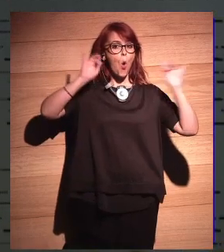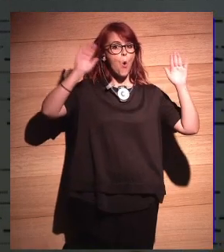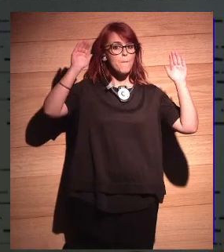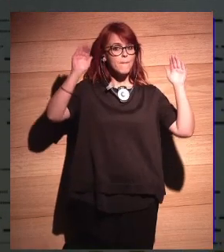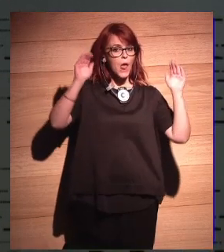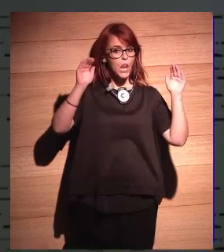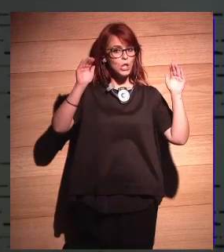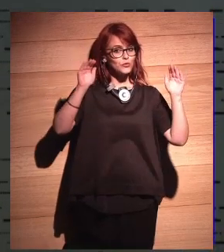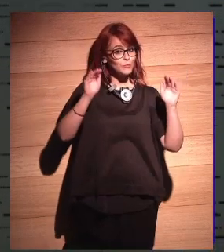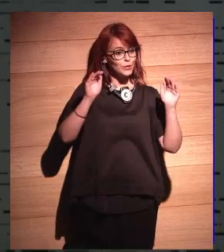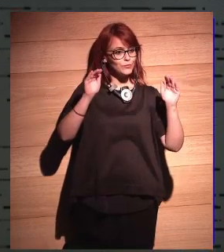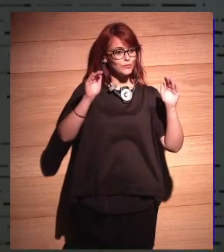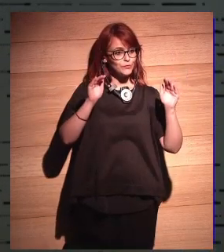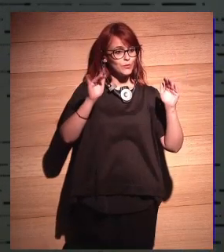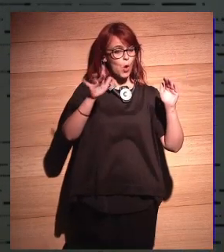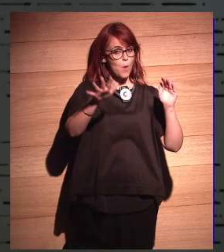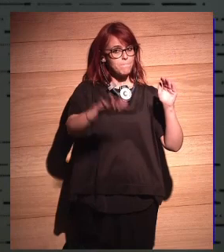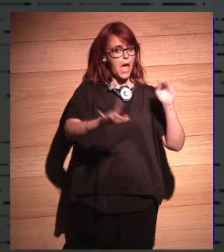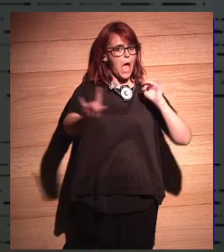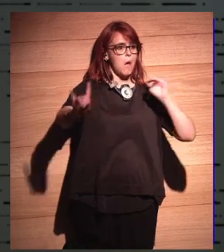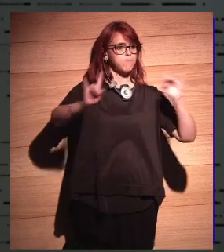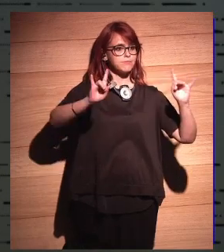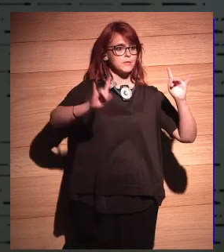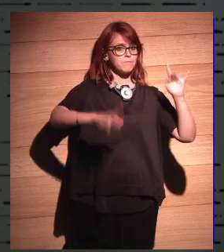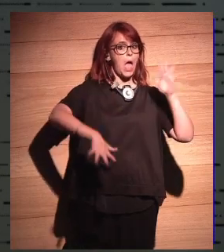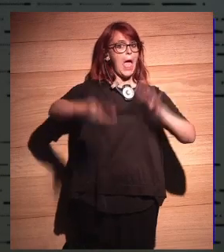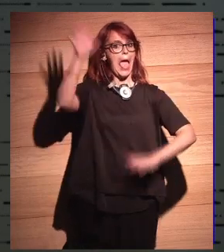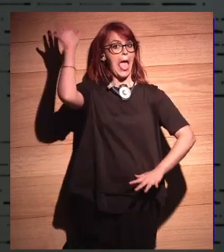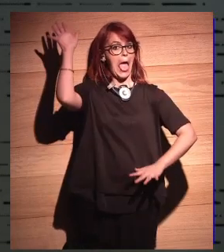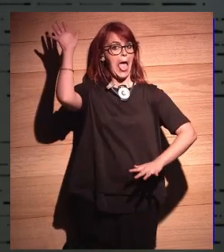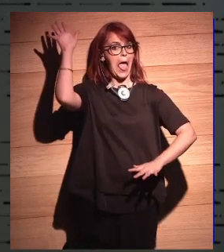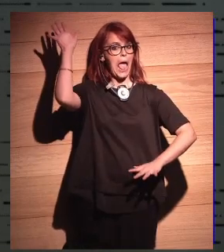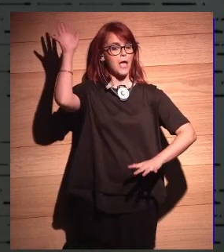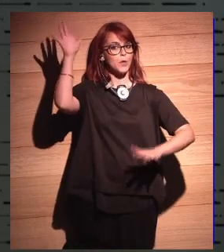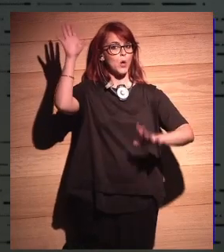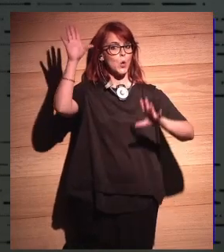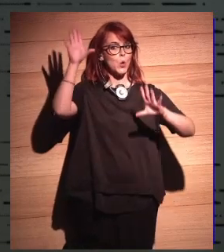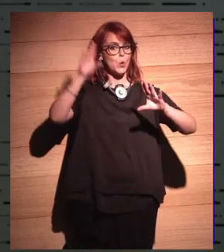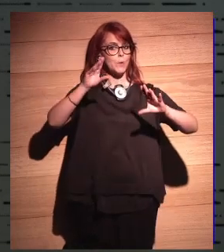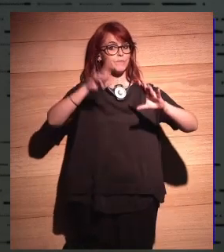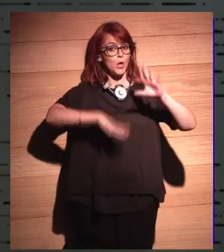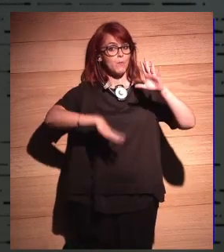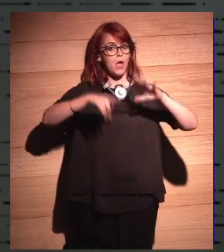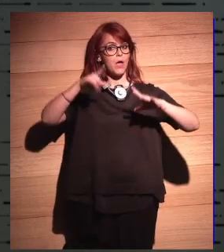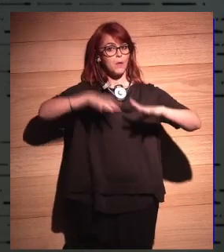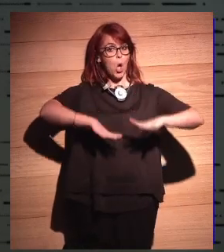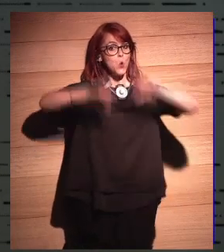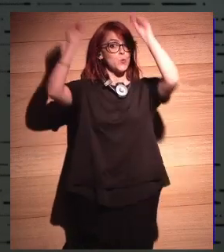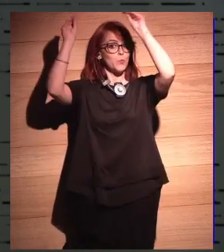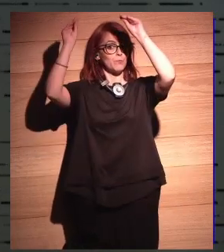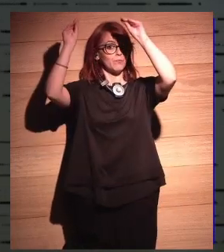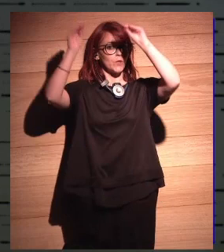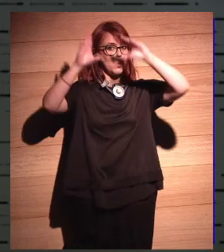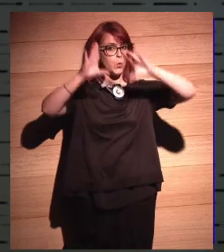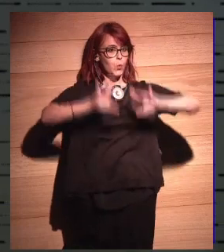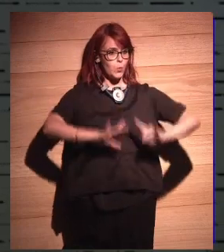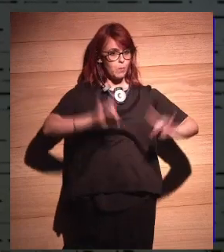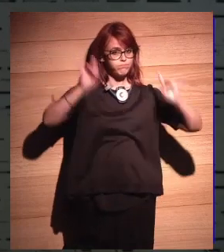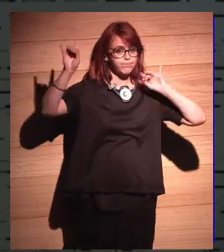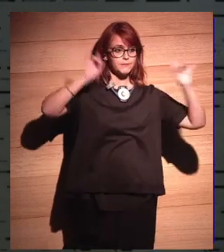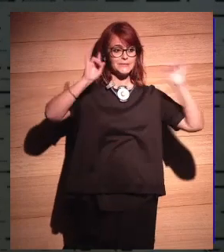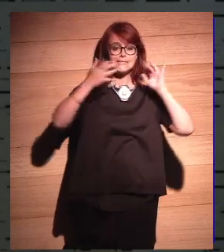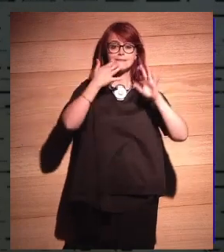louder they get. And I can put them back. I can come back on. So if I stop making that